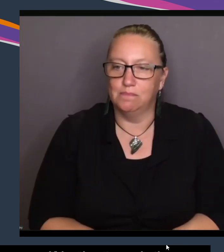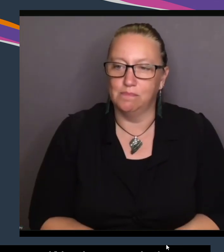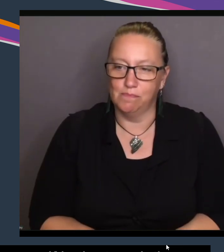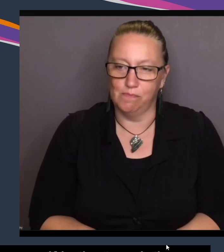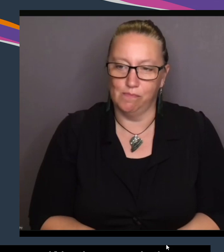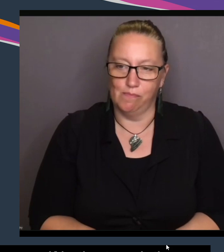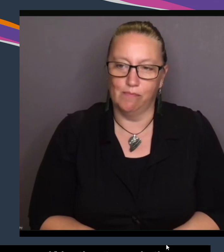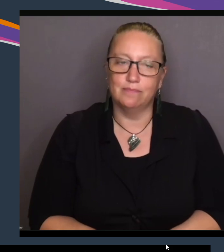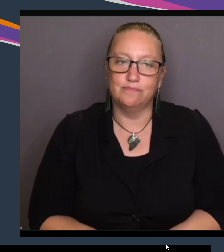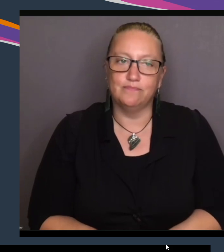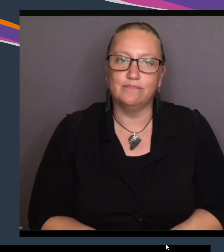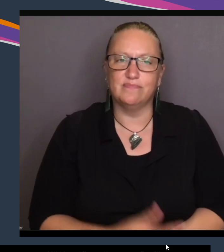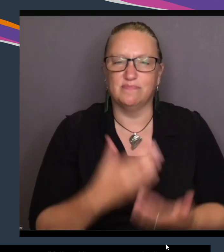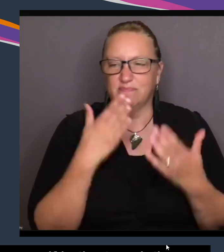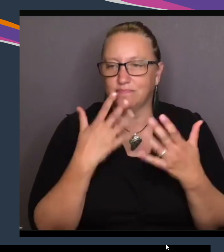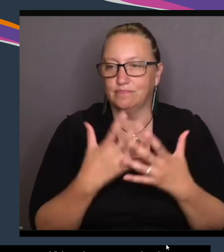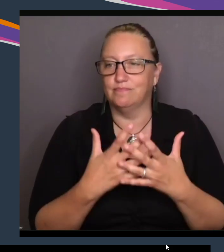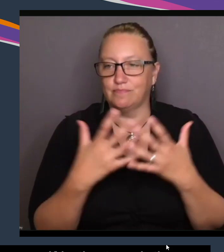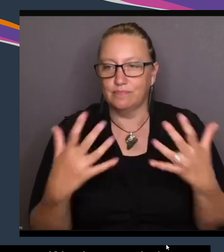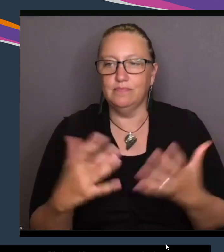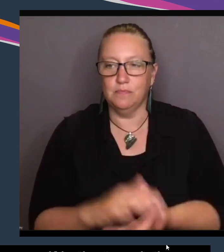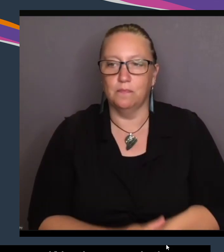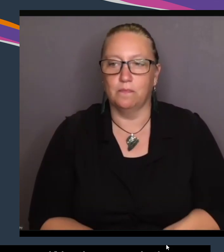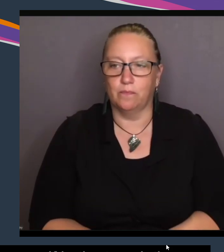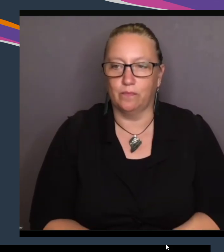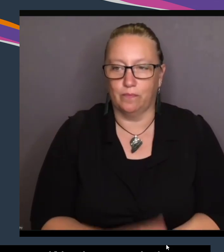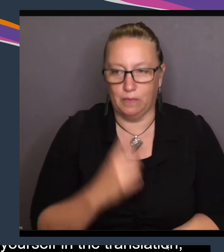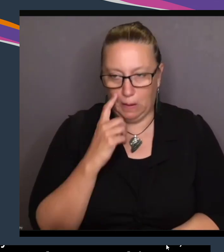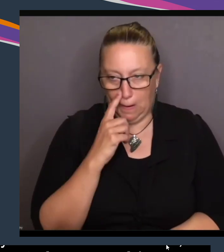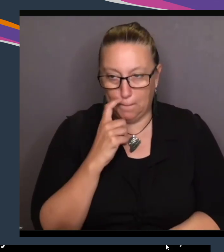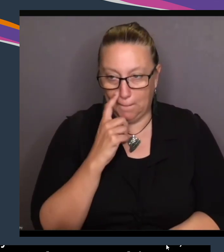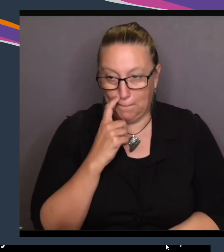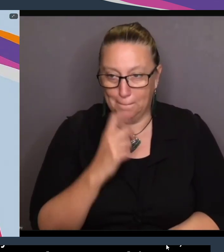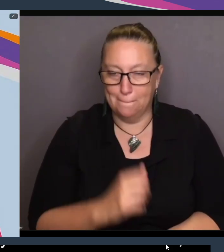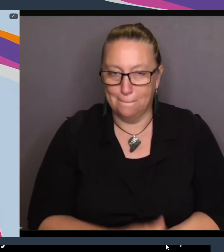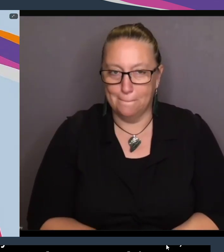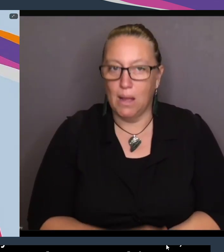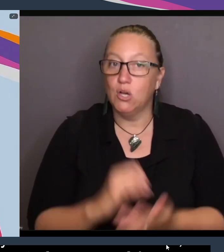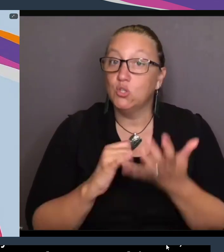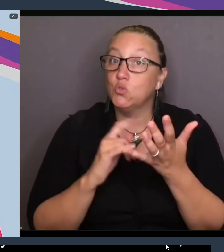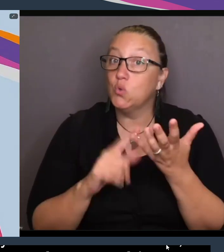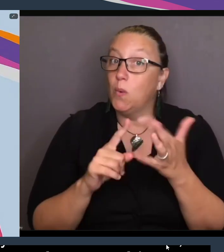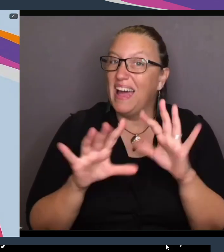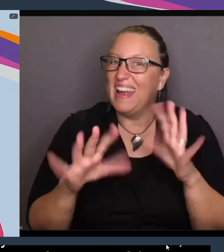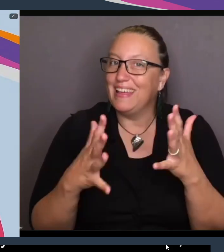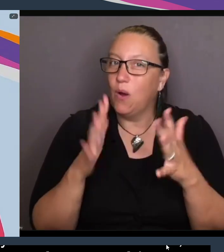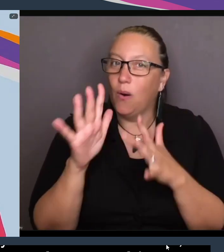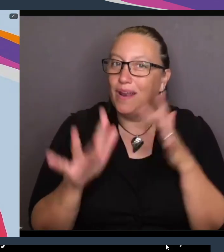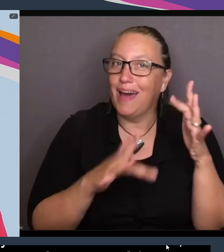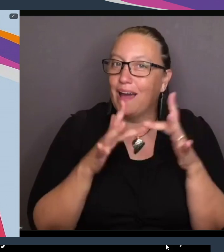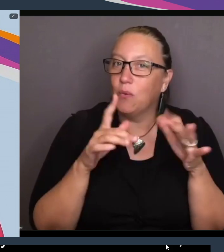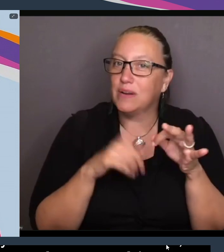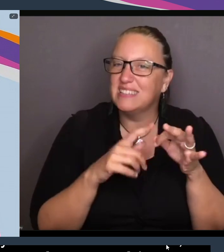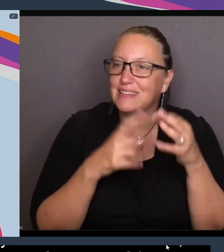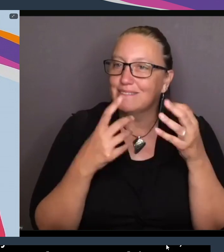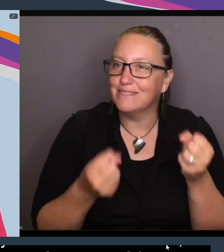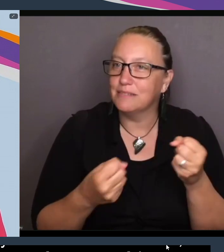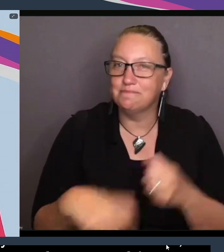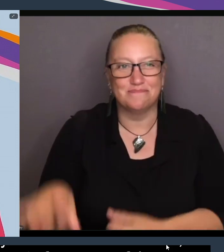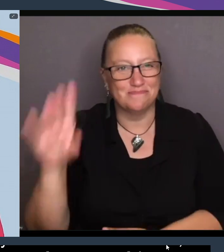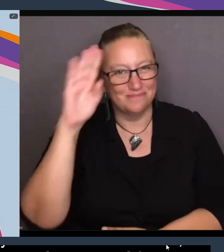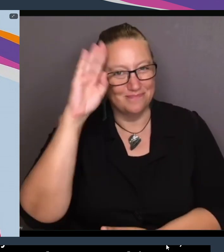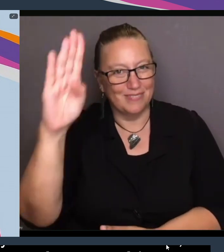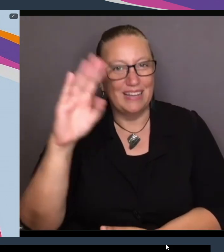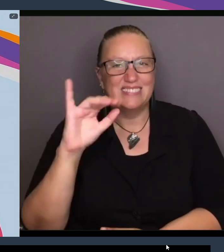Thanks very much, Kelsey. Sue, I'll go to you online. Have we got any online questions? Sue speaking. Just